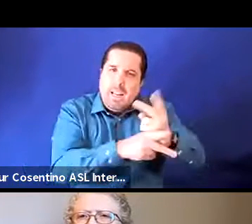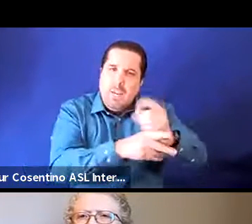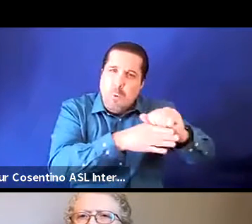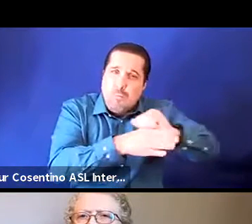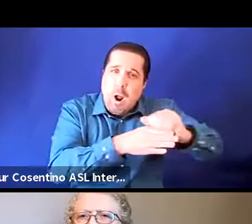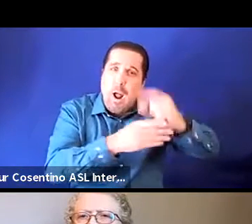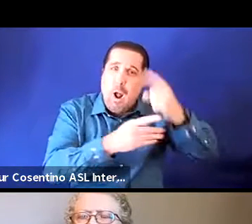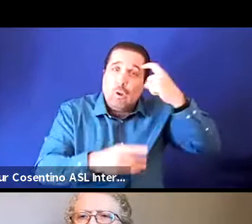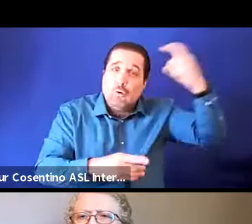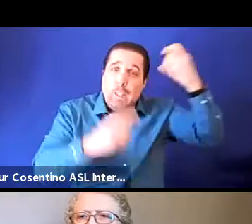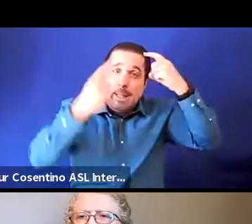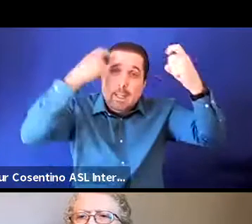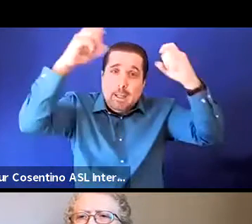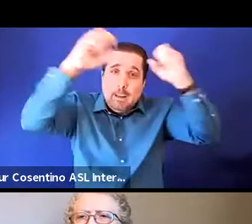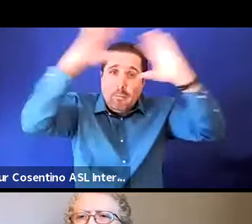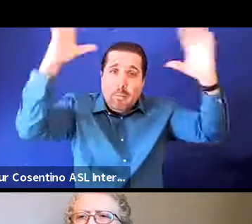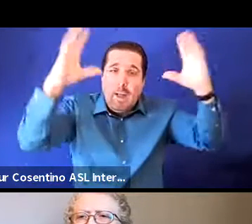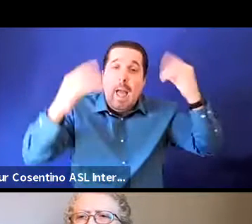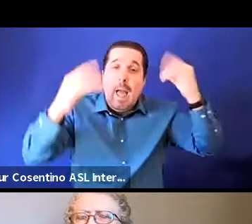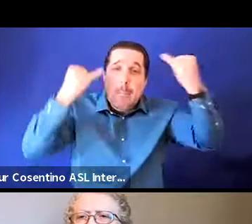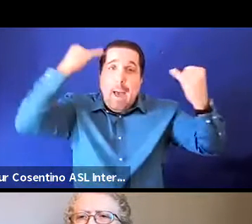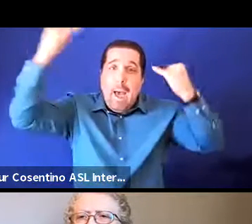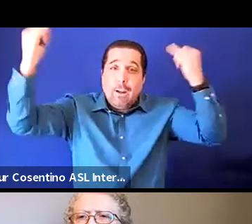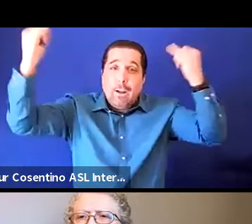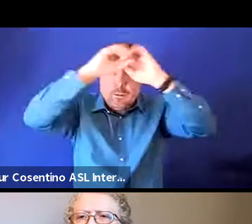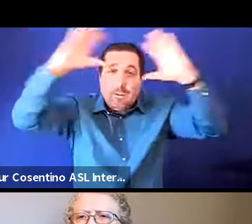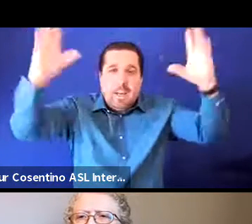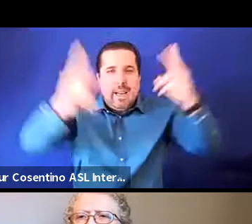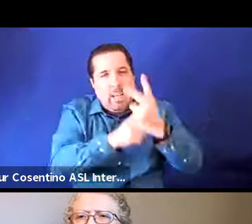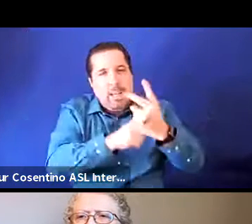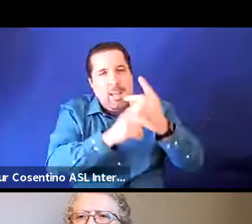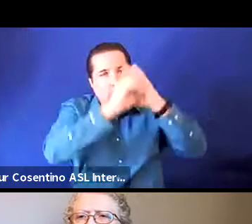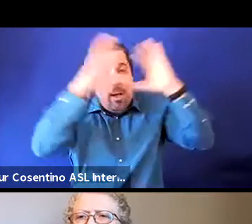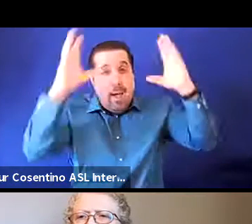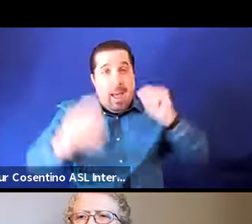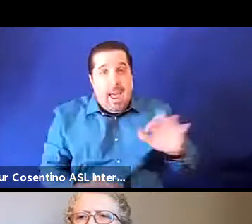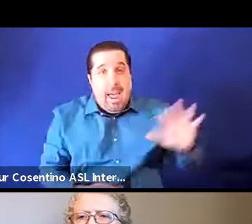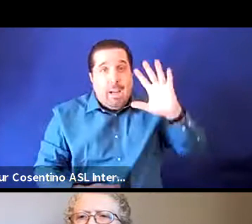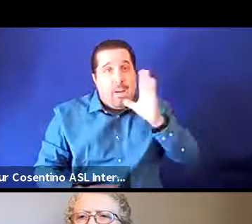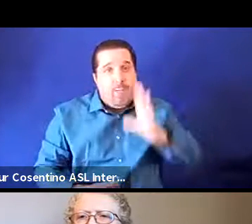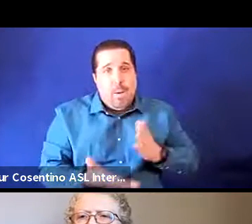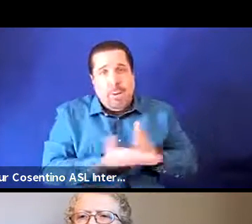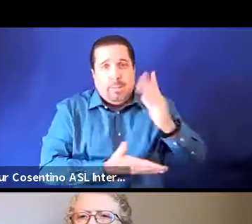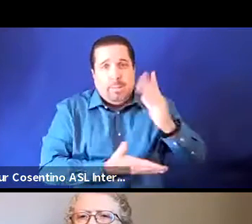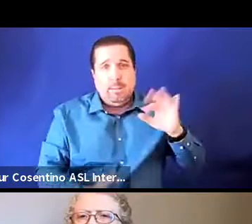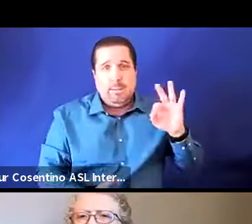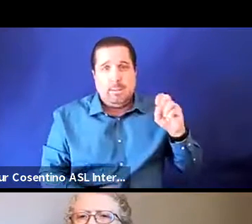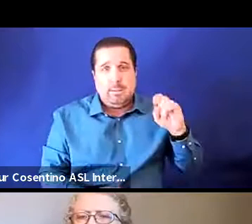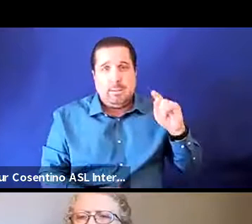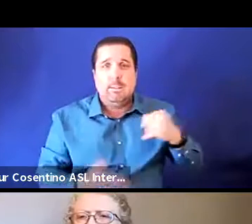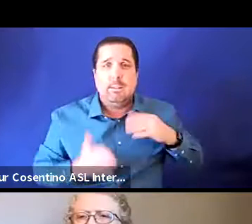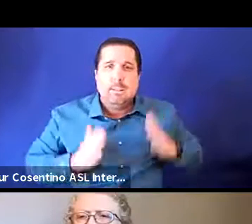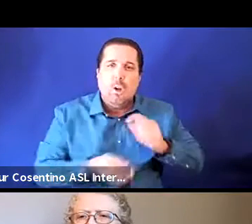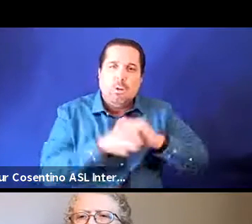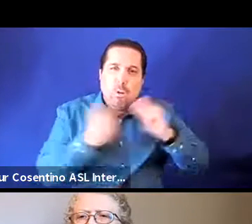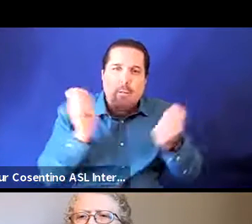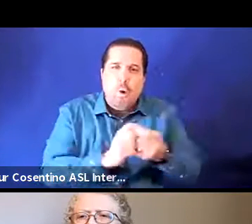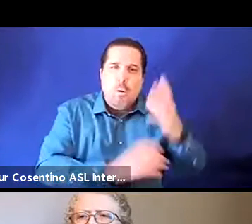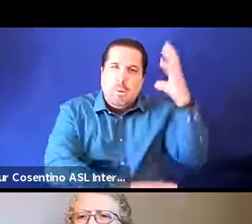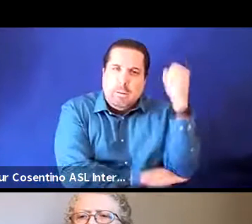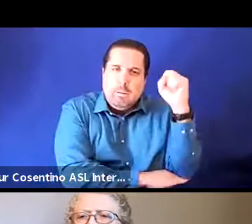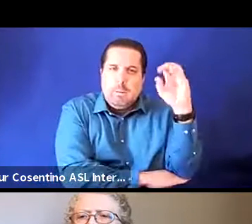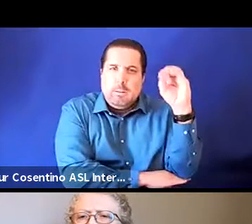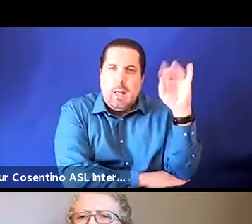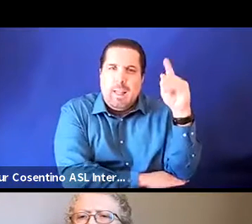practice of imagining is how I do my practice, a constant practice of an Asian feminist accountability, transformative solidarity framework,